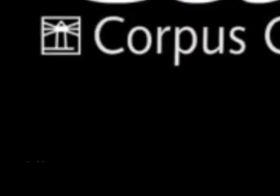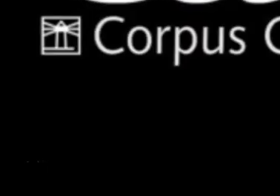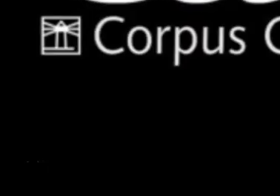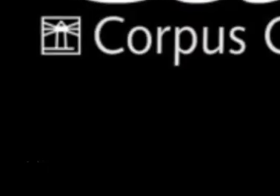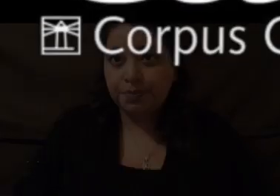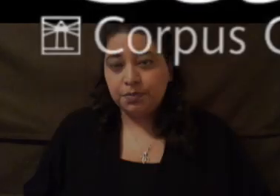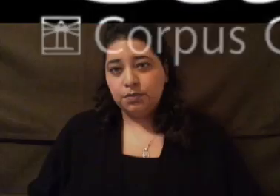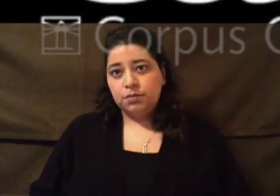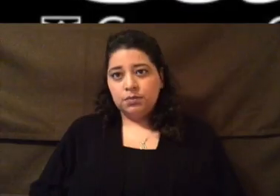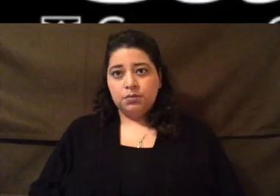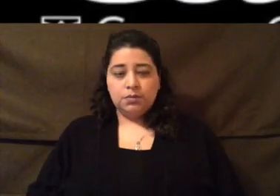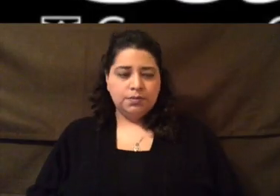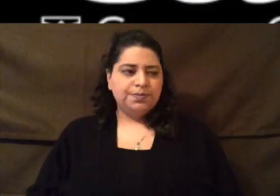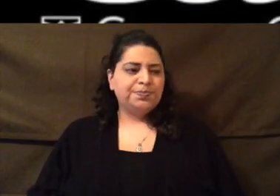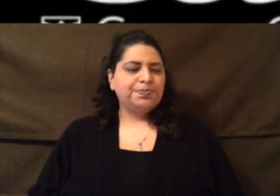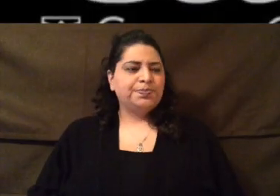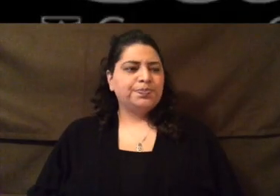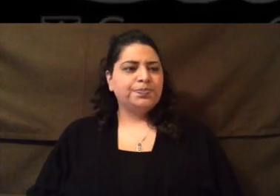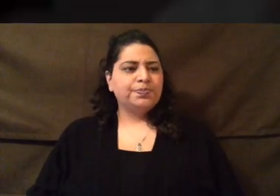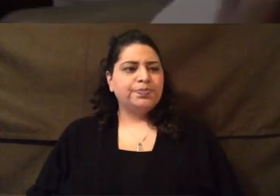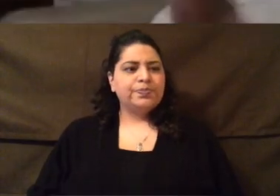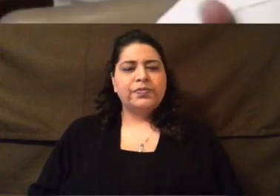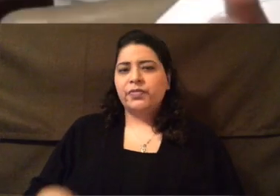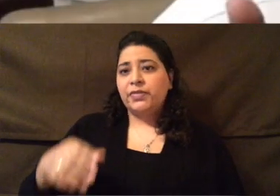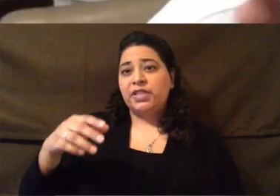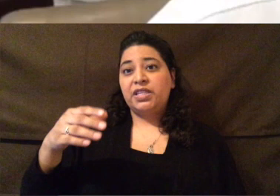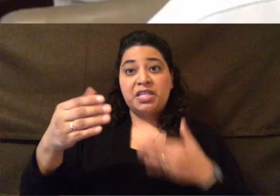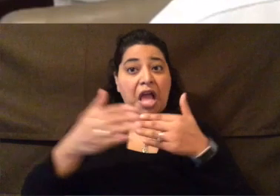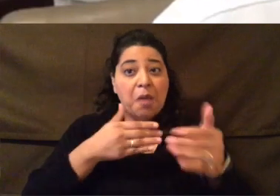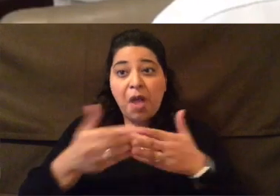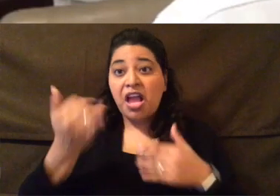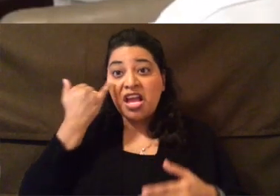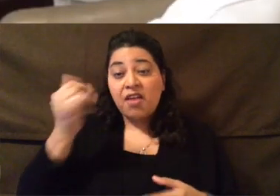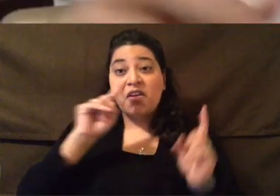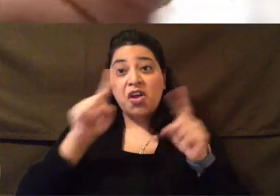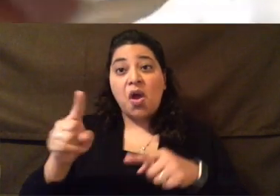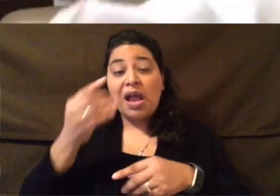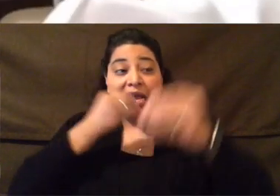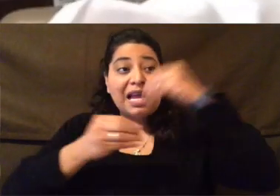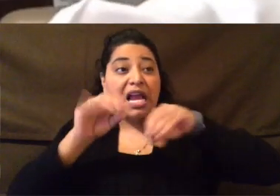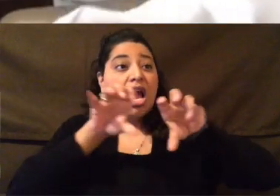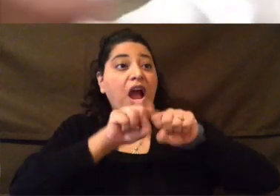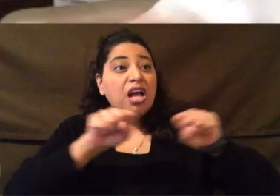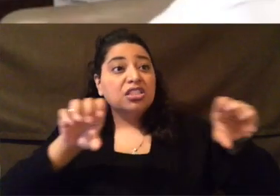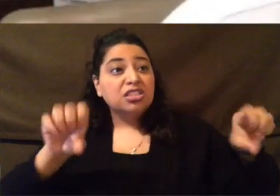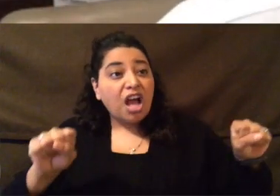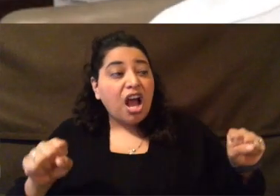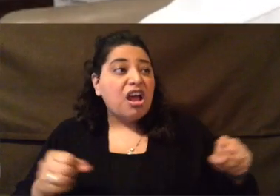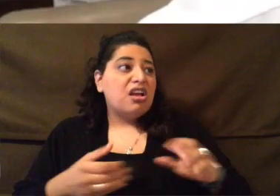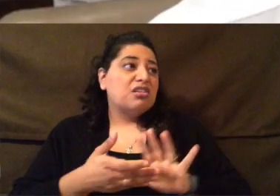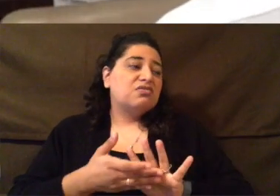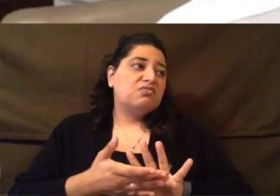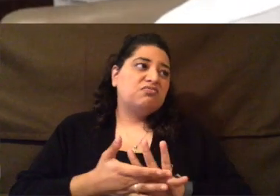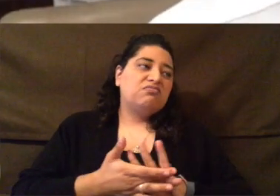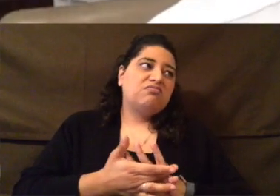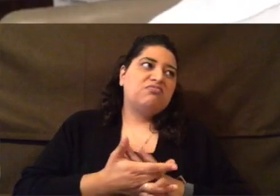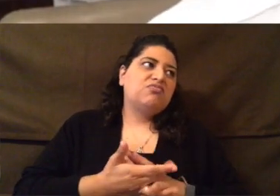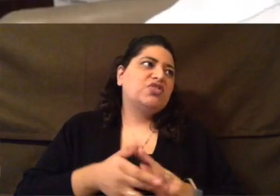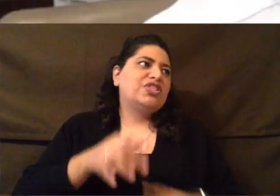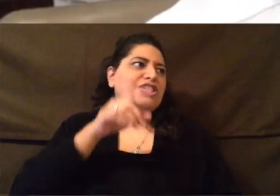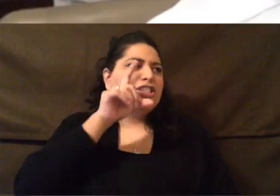Hector had an aura. Whether we go eat hot dogs at the Chihuahua stand here on Port Avenue, or we go